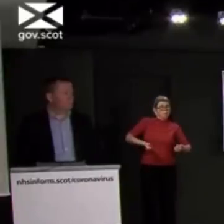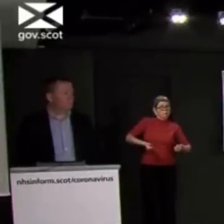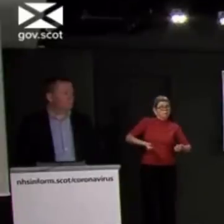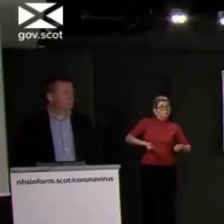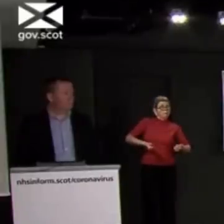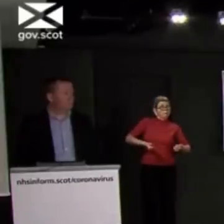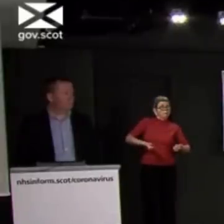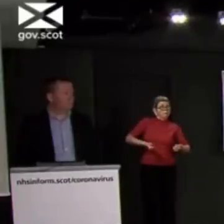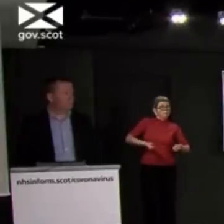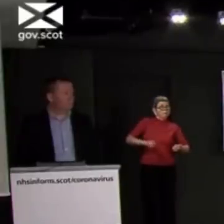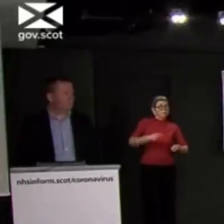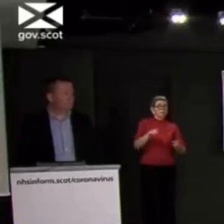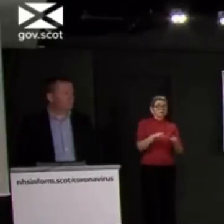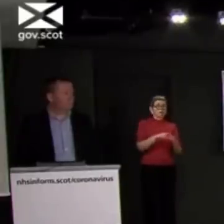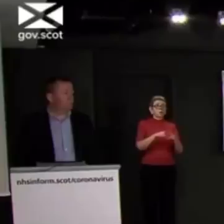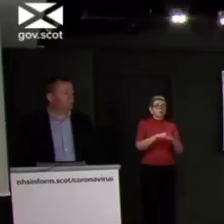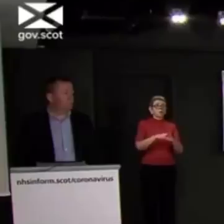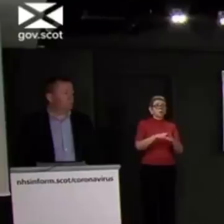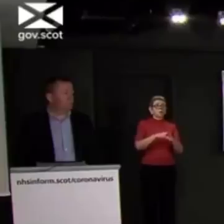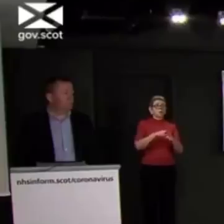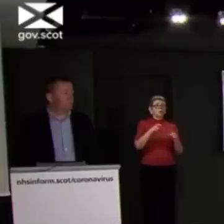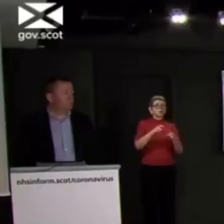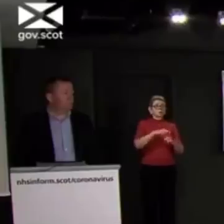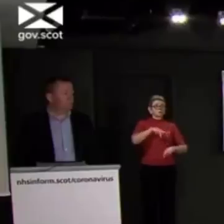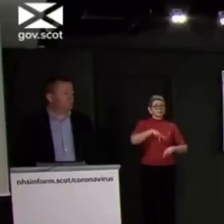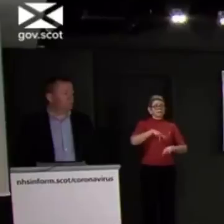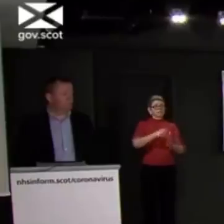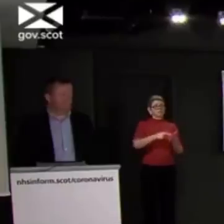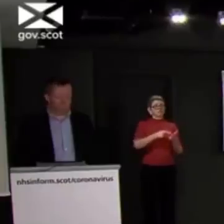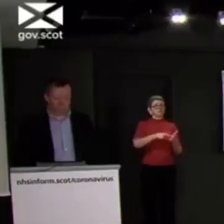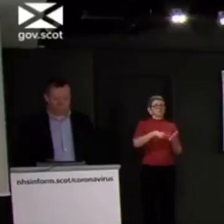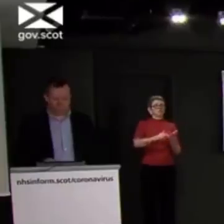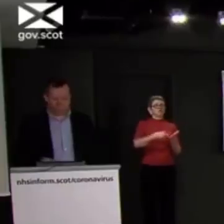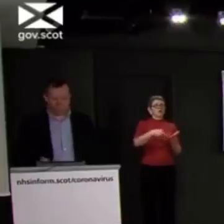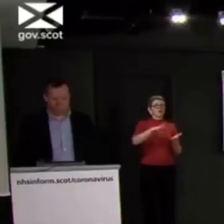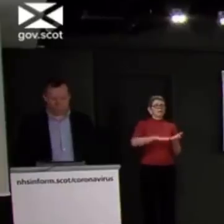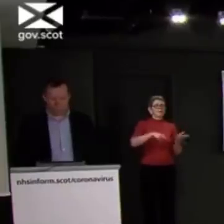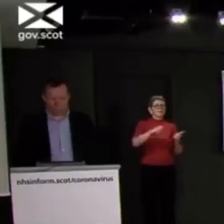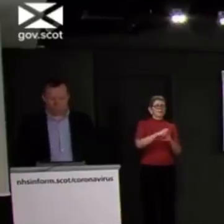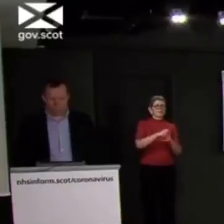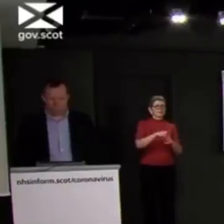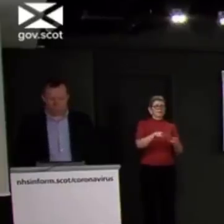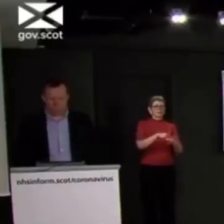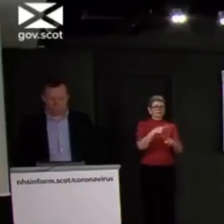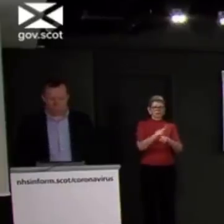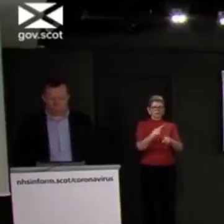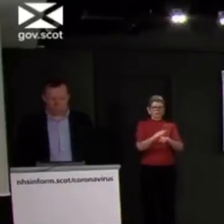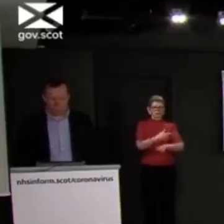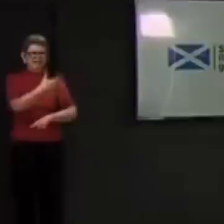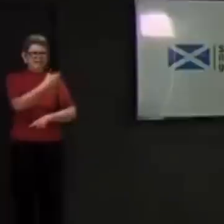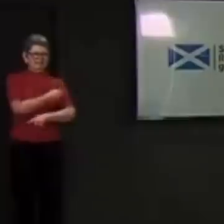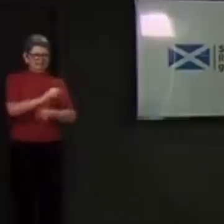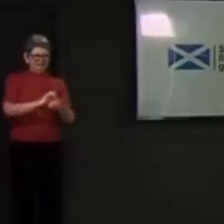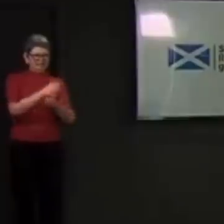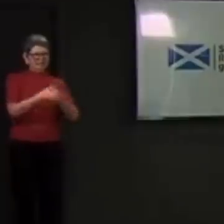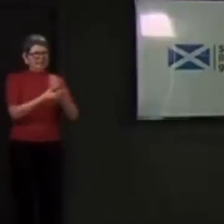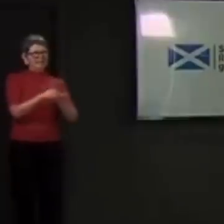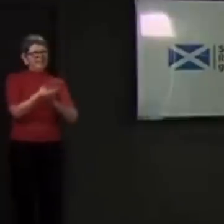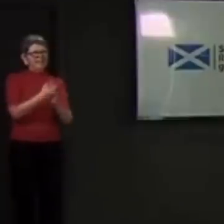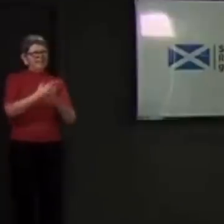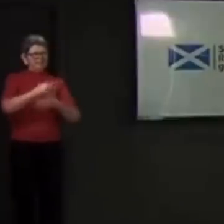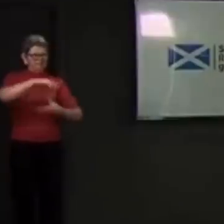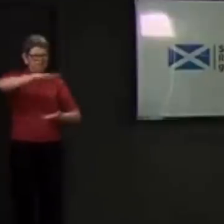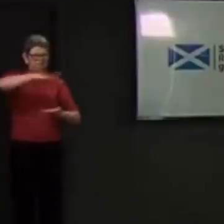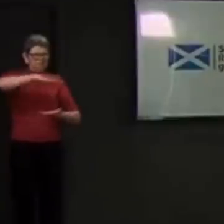Suggestions from Donald Trump about UV light treatment and injecting disinfectant into the body. Did he